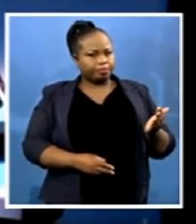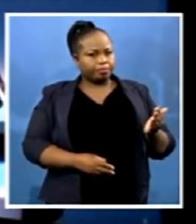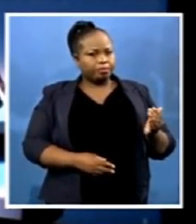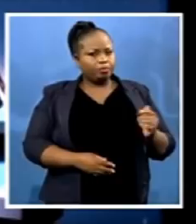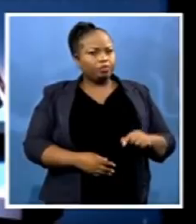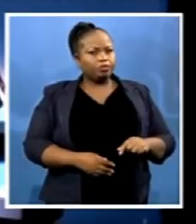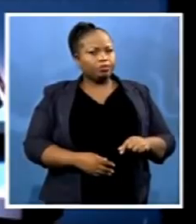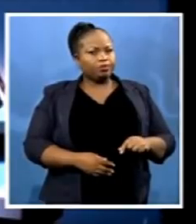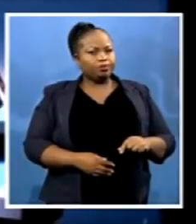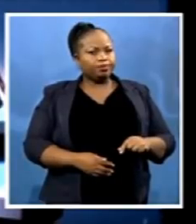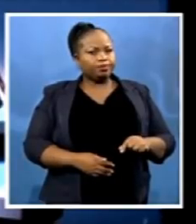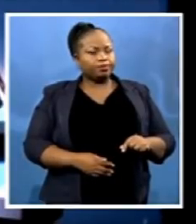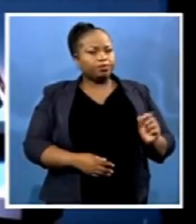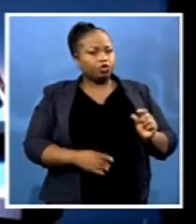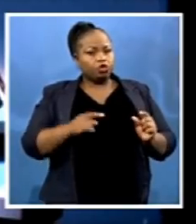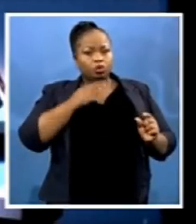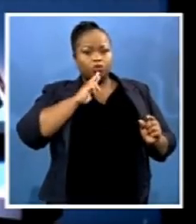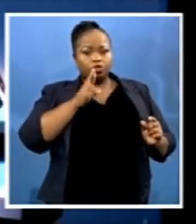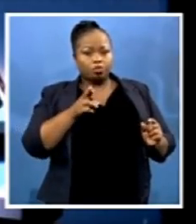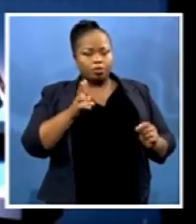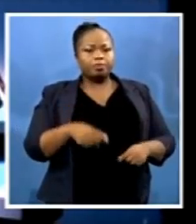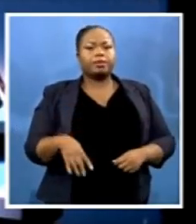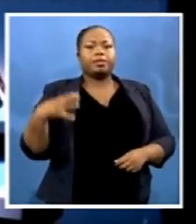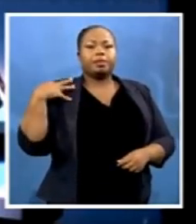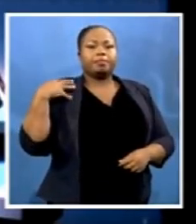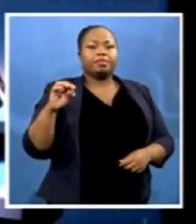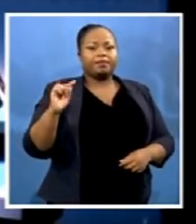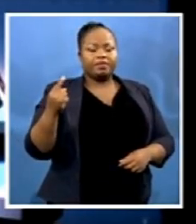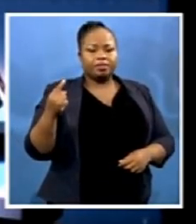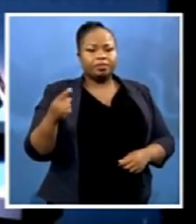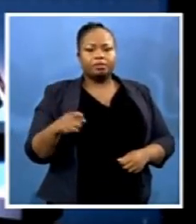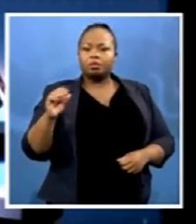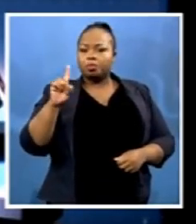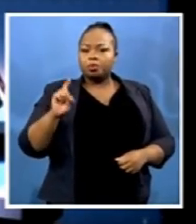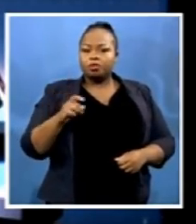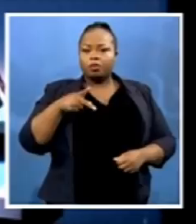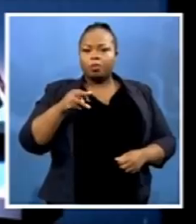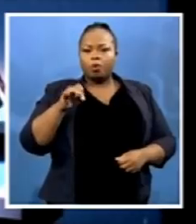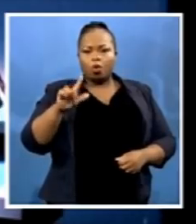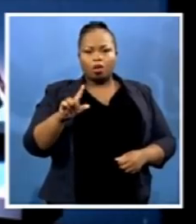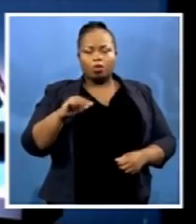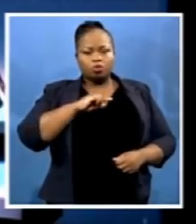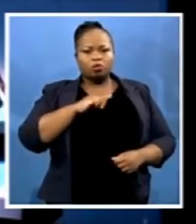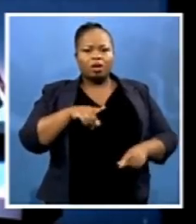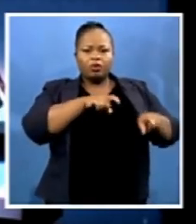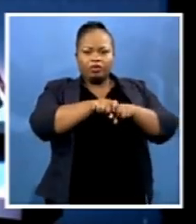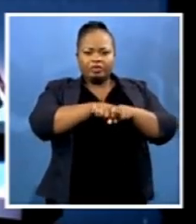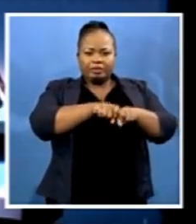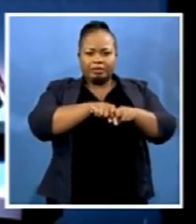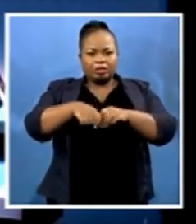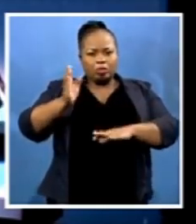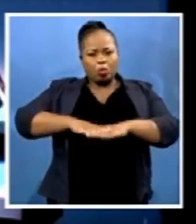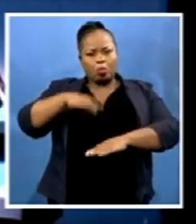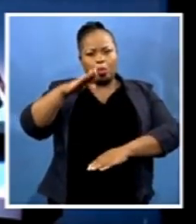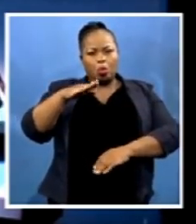perhaps, Minister, Paul's question, you've carried out more tests than many other African countries and have a very low mortality